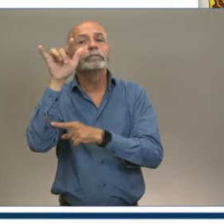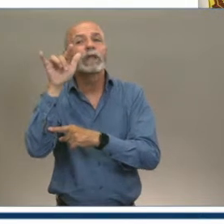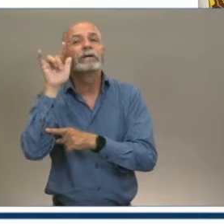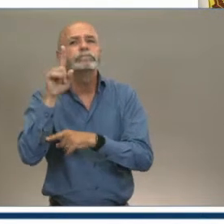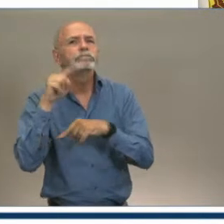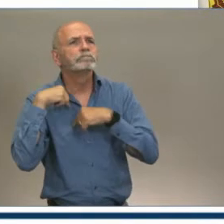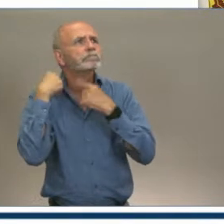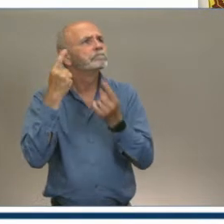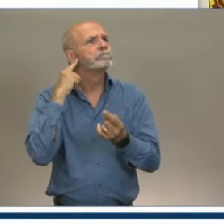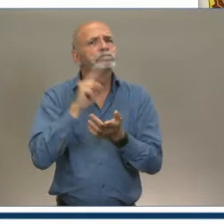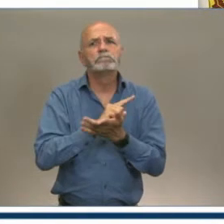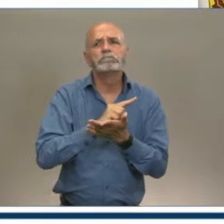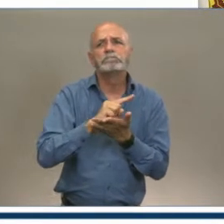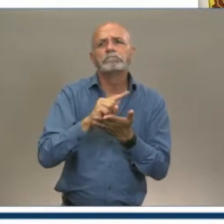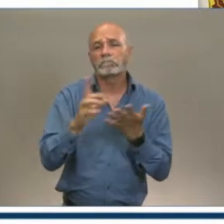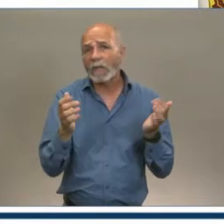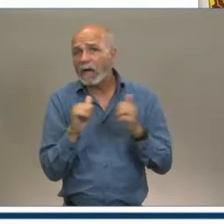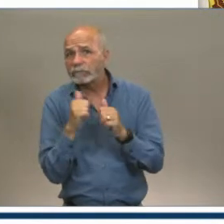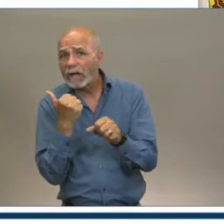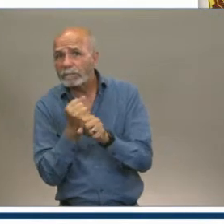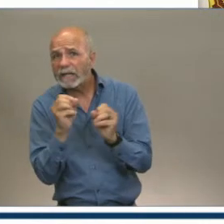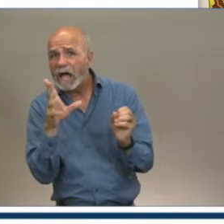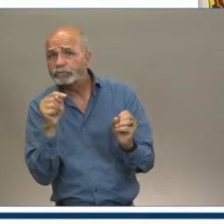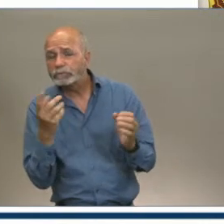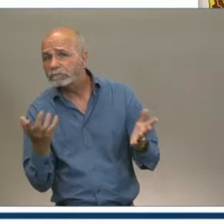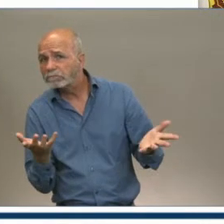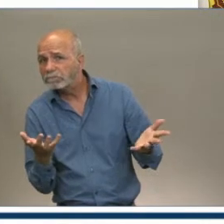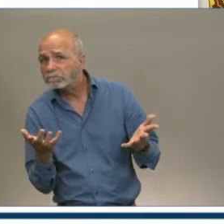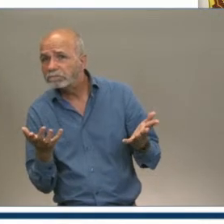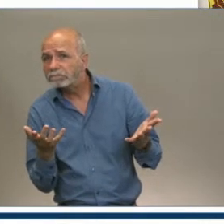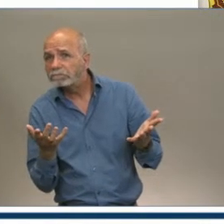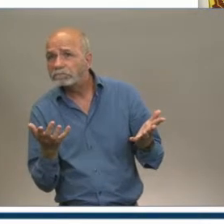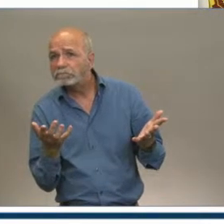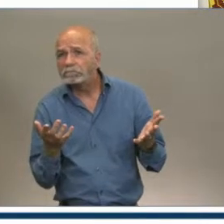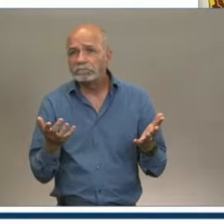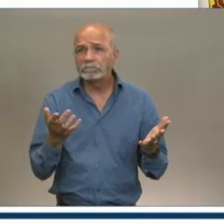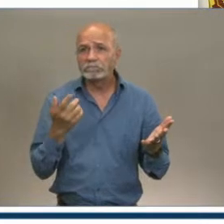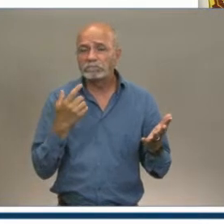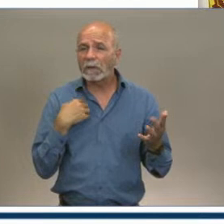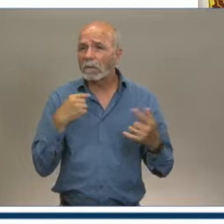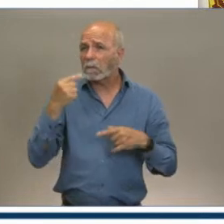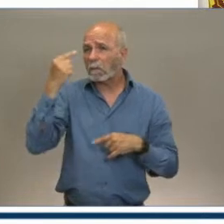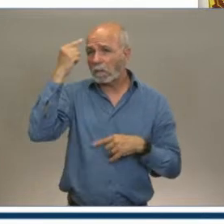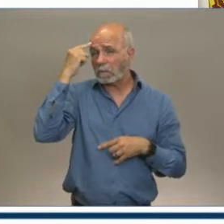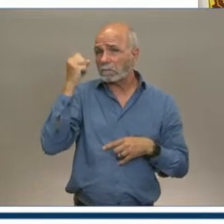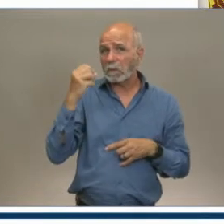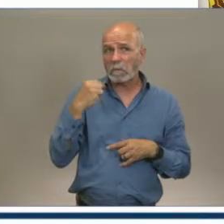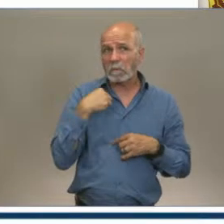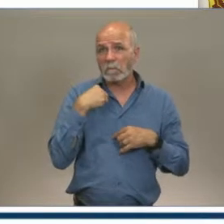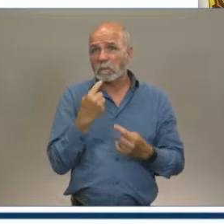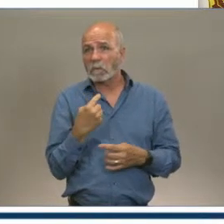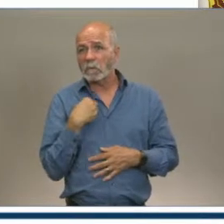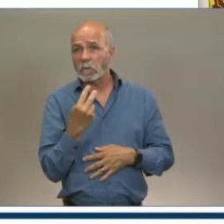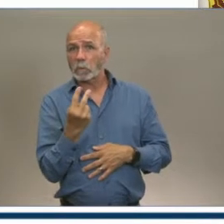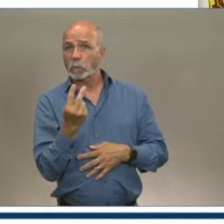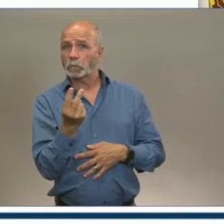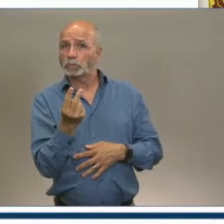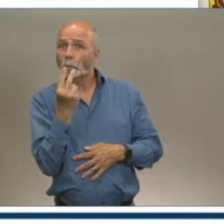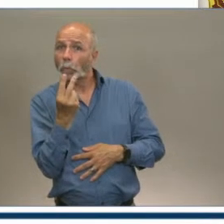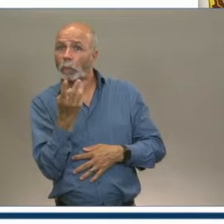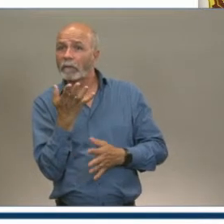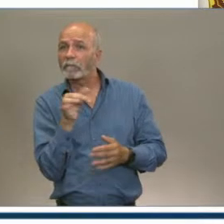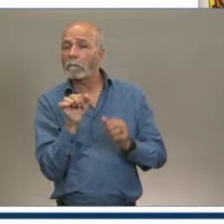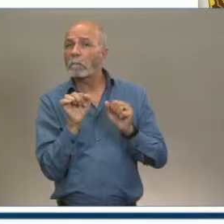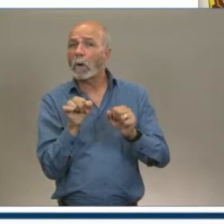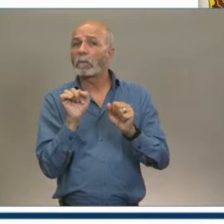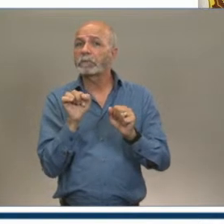and my recollection is that there's been 2 potential exposure warnings for flights since